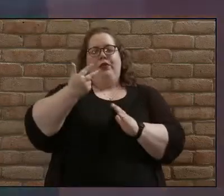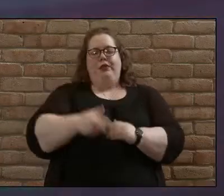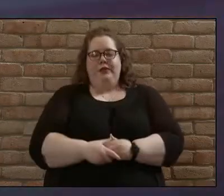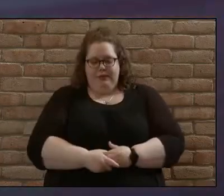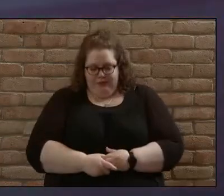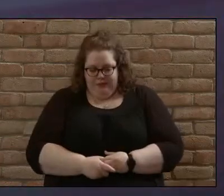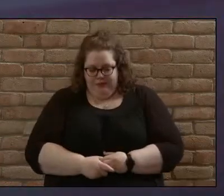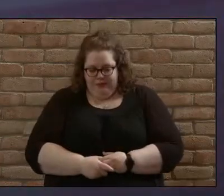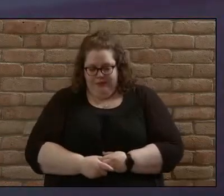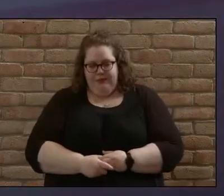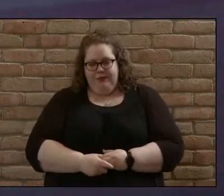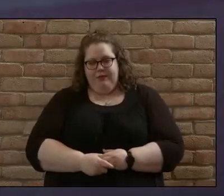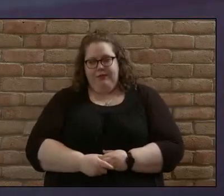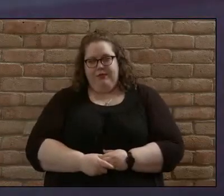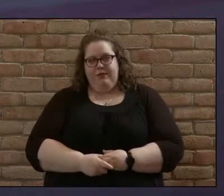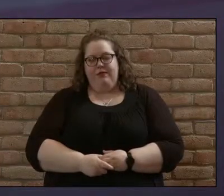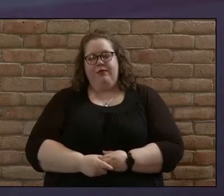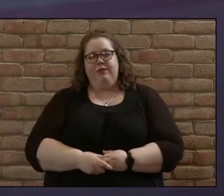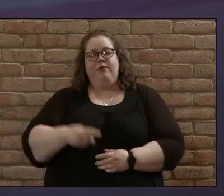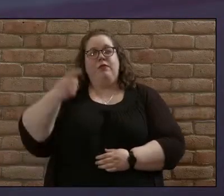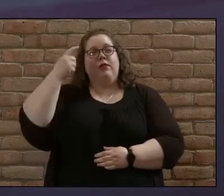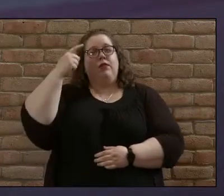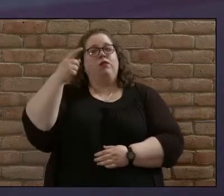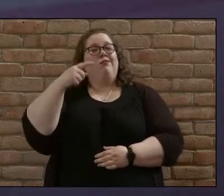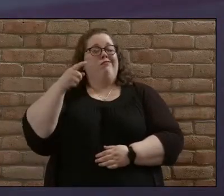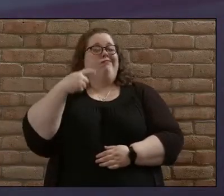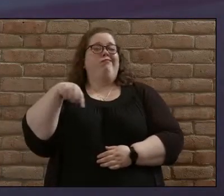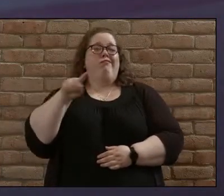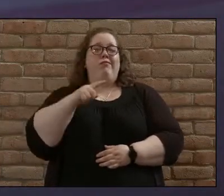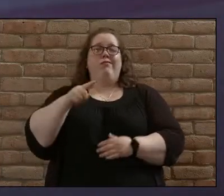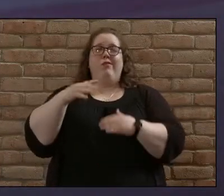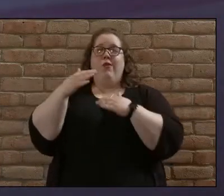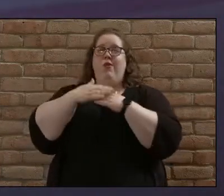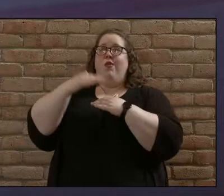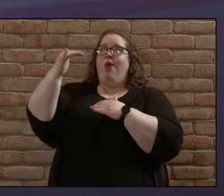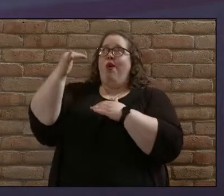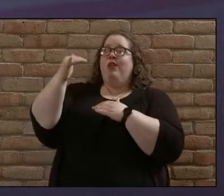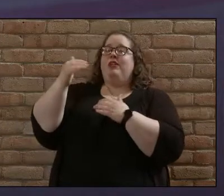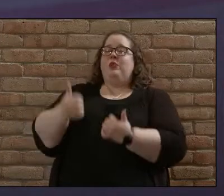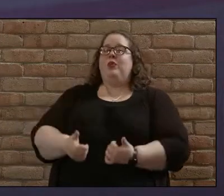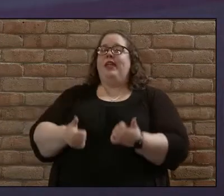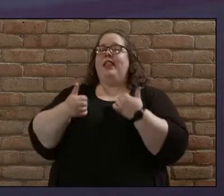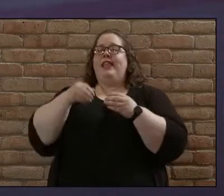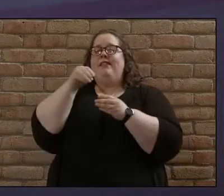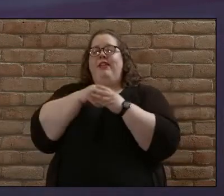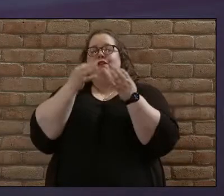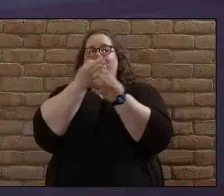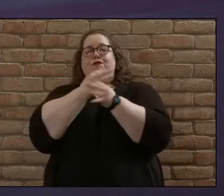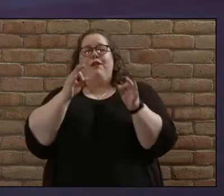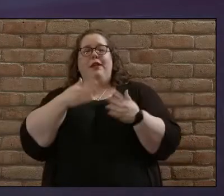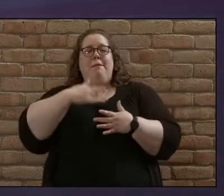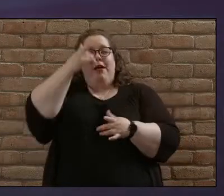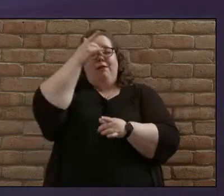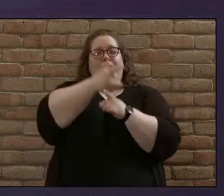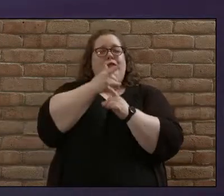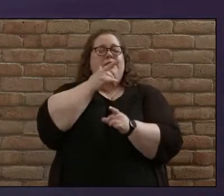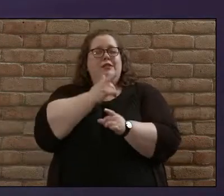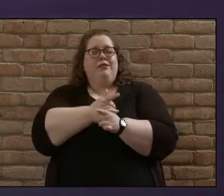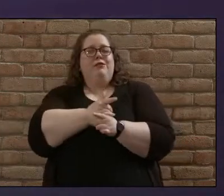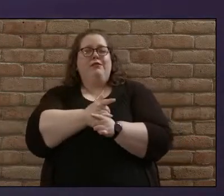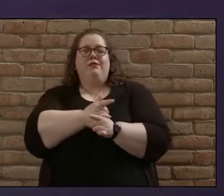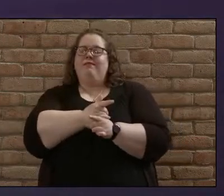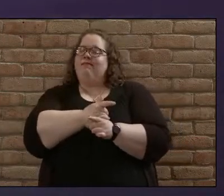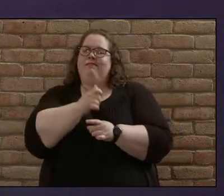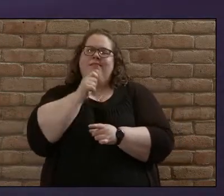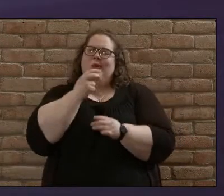verse. For you have been called to live in freedom, my brothers and sisters, but don't use your